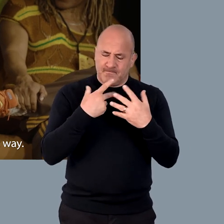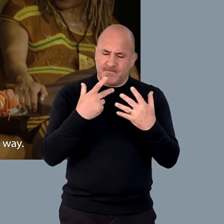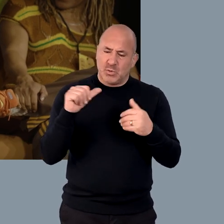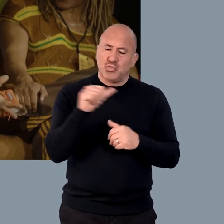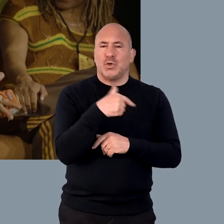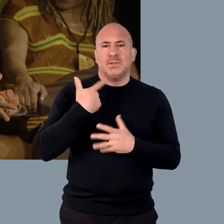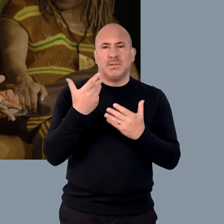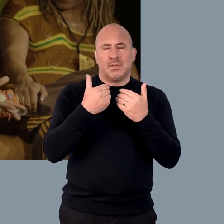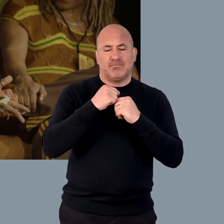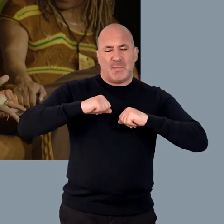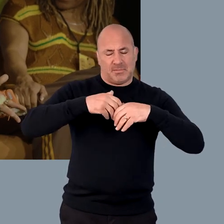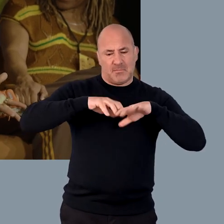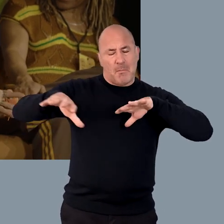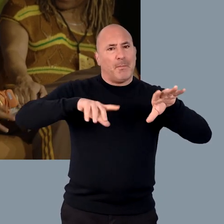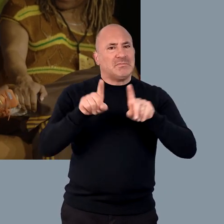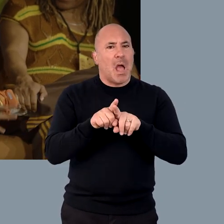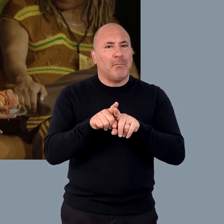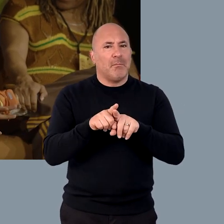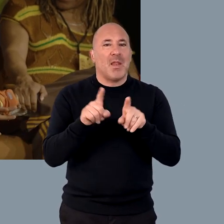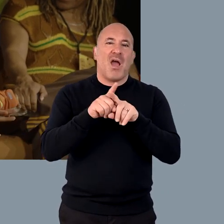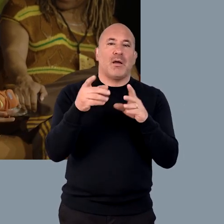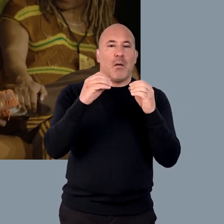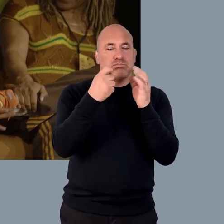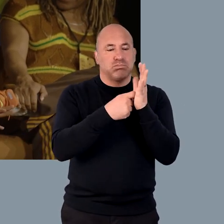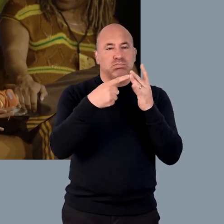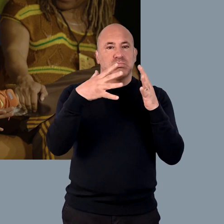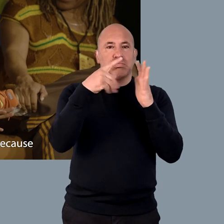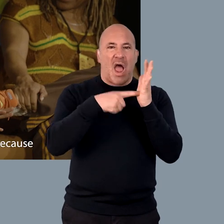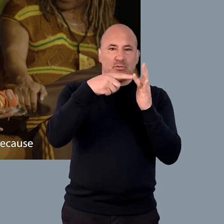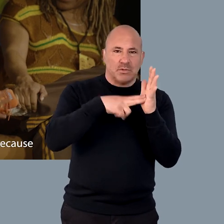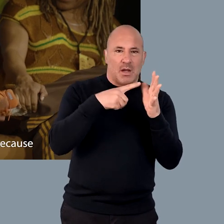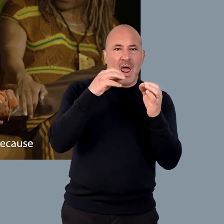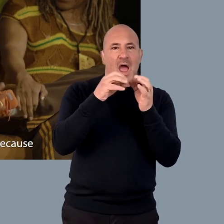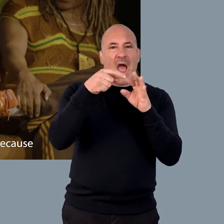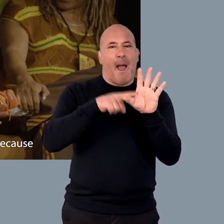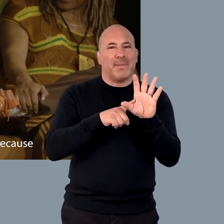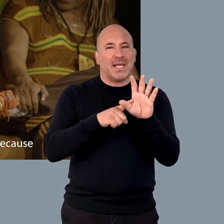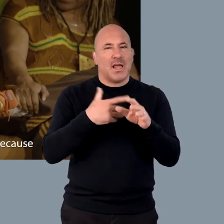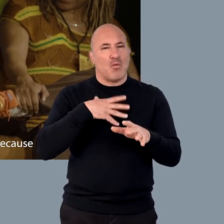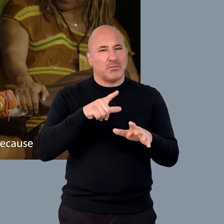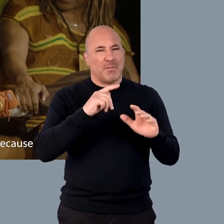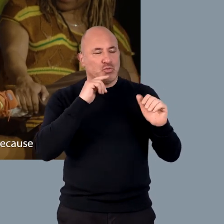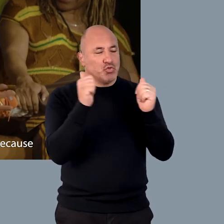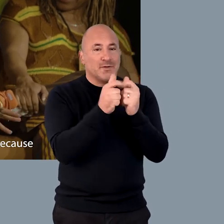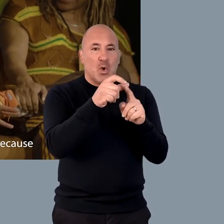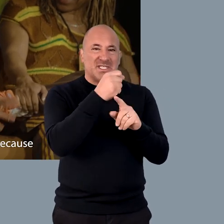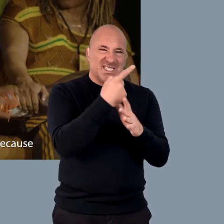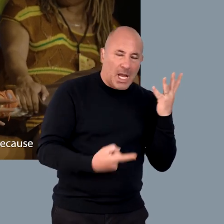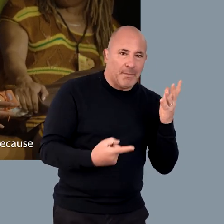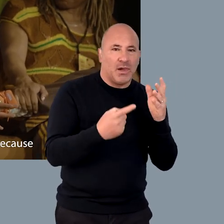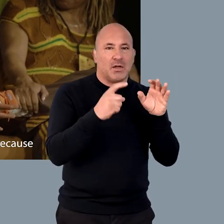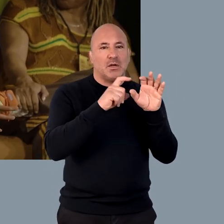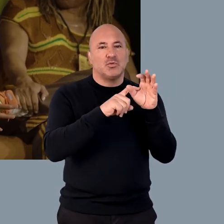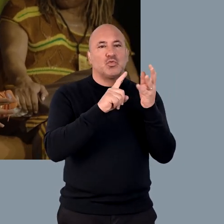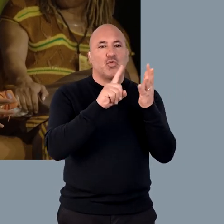spaces that were so for example brownson abbey I realized that I wanted to do something that was for disabled queer people of color